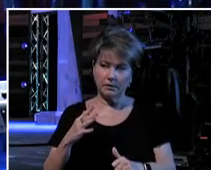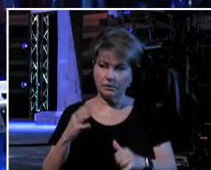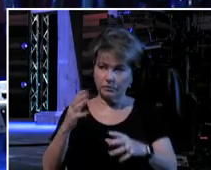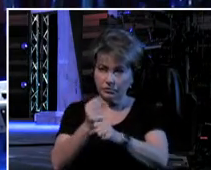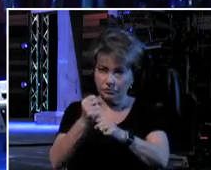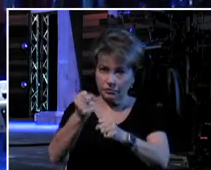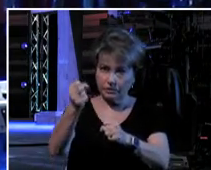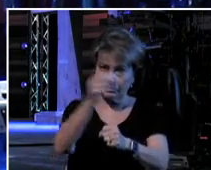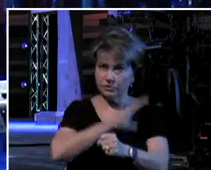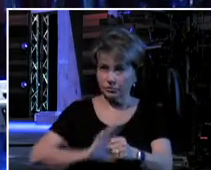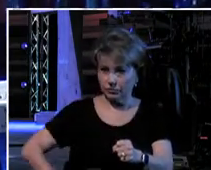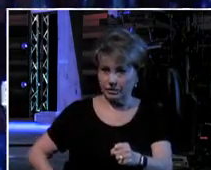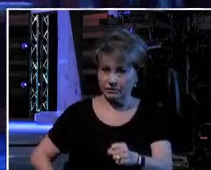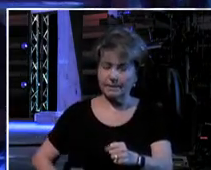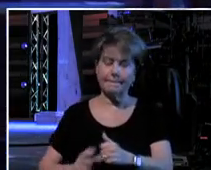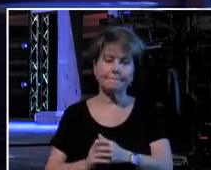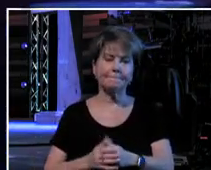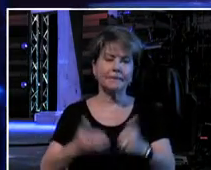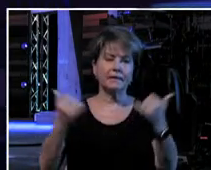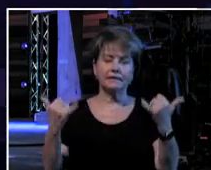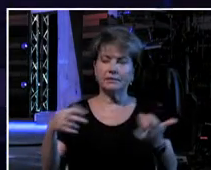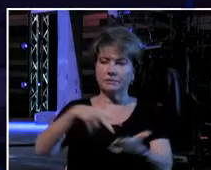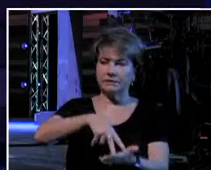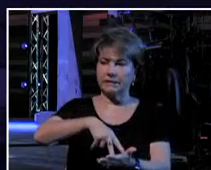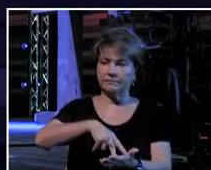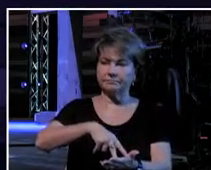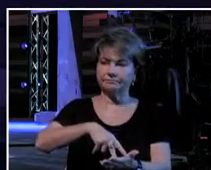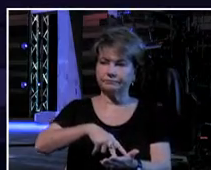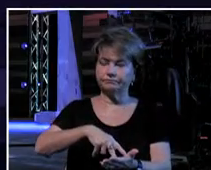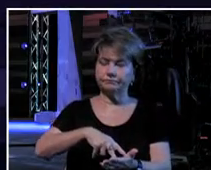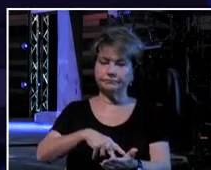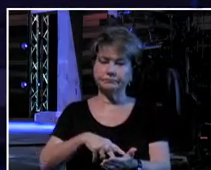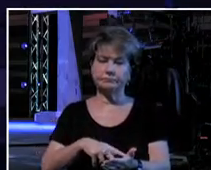you stand with me as we close?